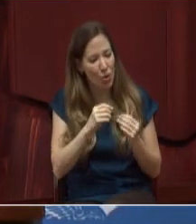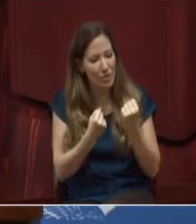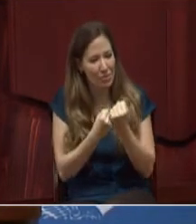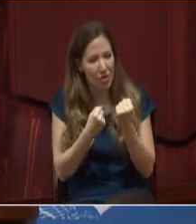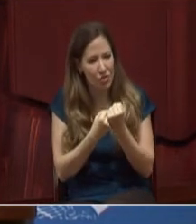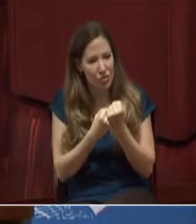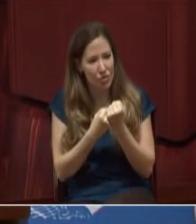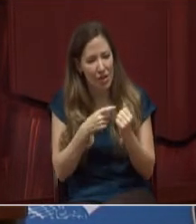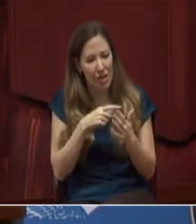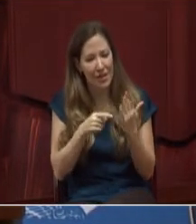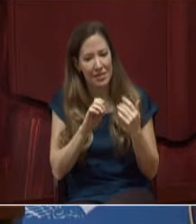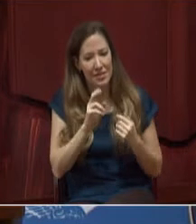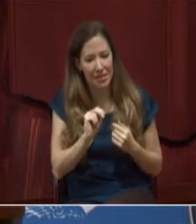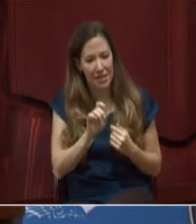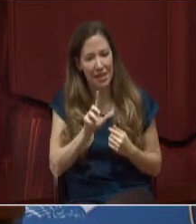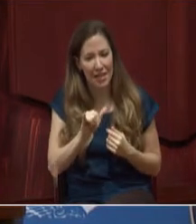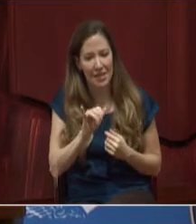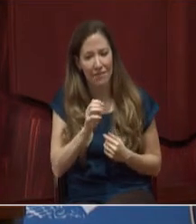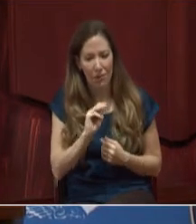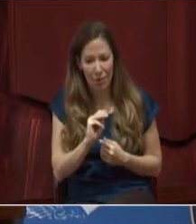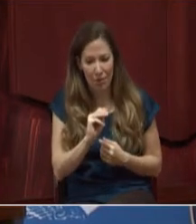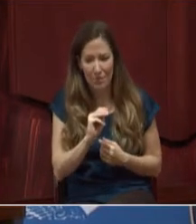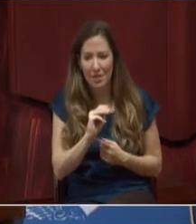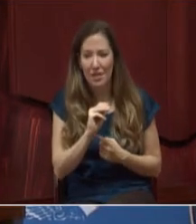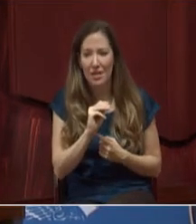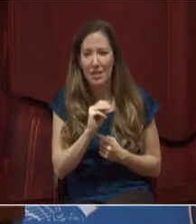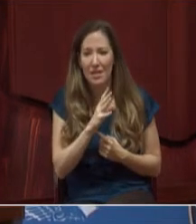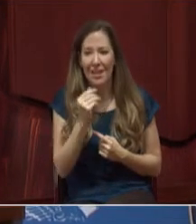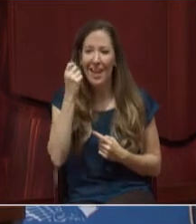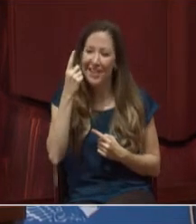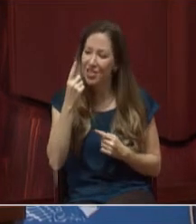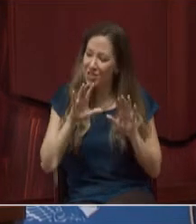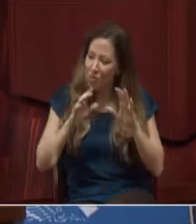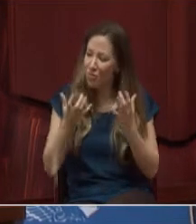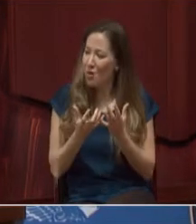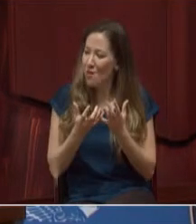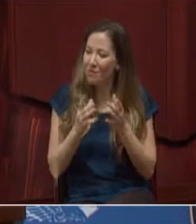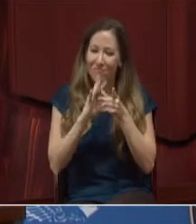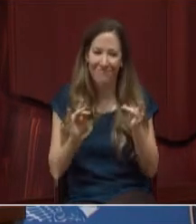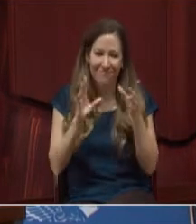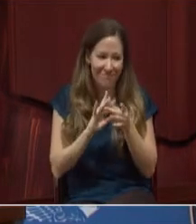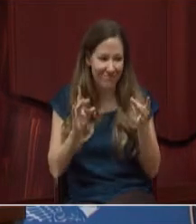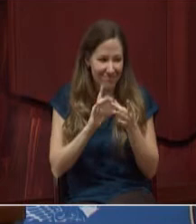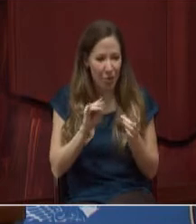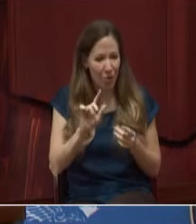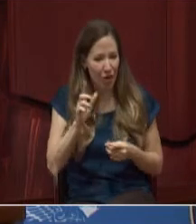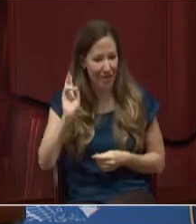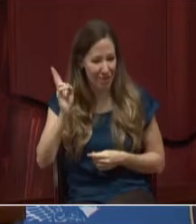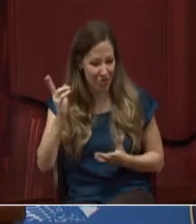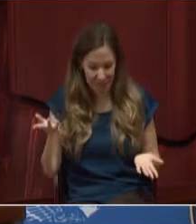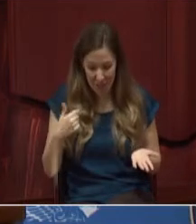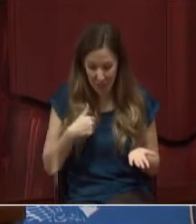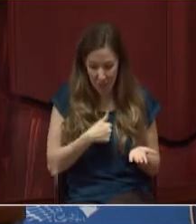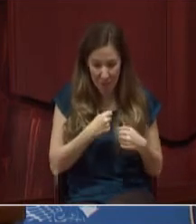these Nixon Legacy Forums, and they amount to group oral histories. And we make the comparison to the Civil War. We have all the records,